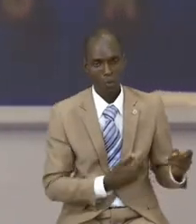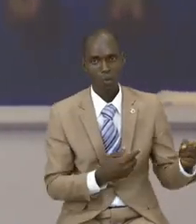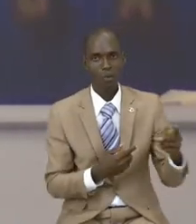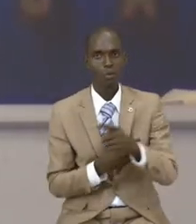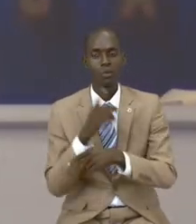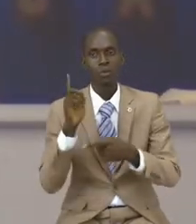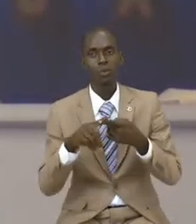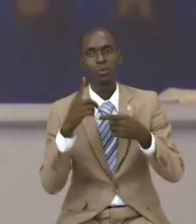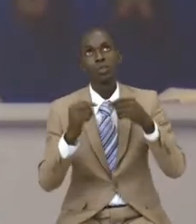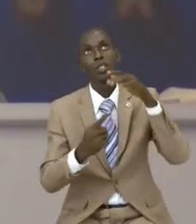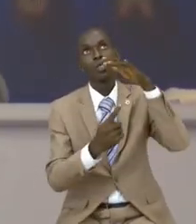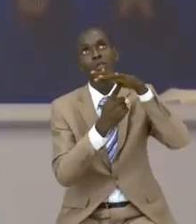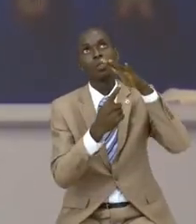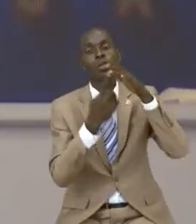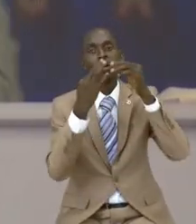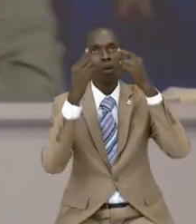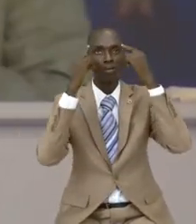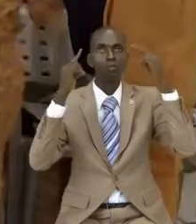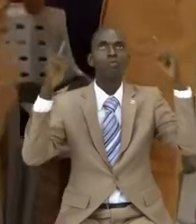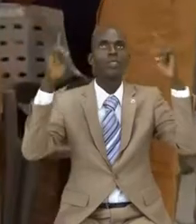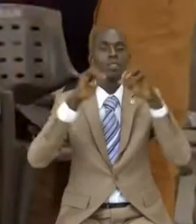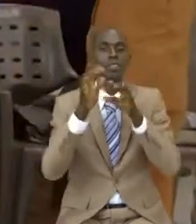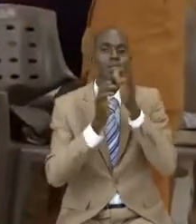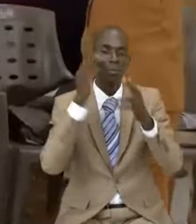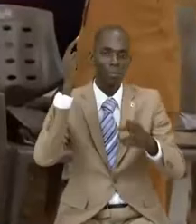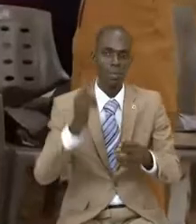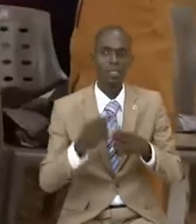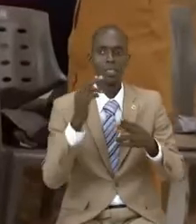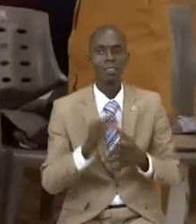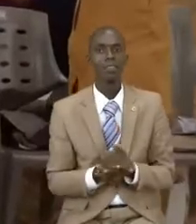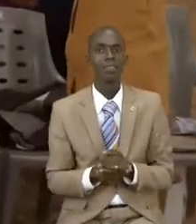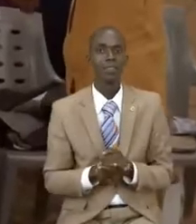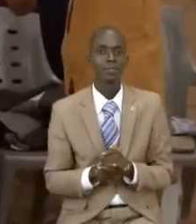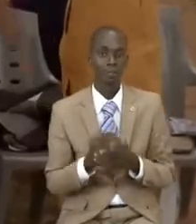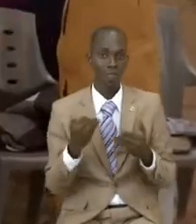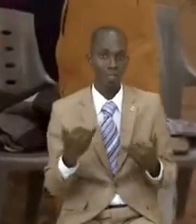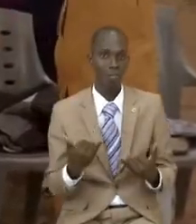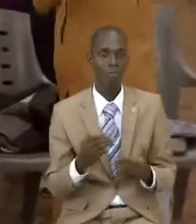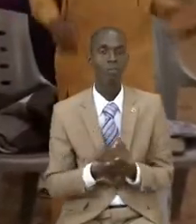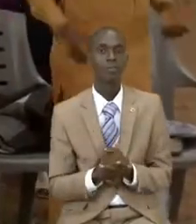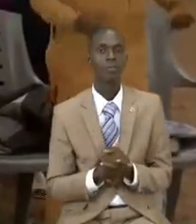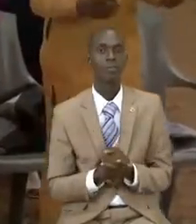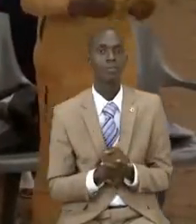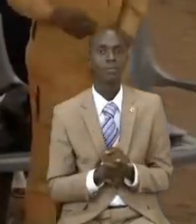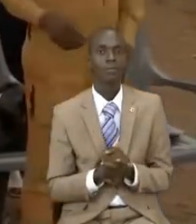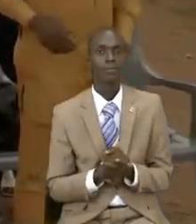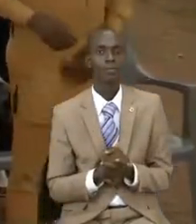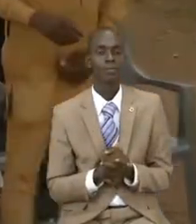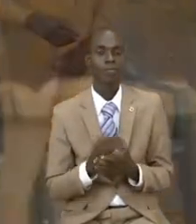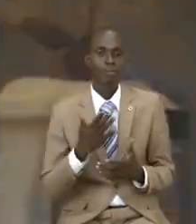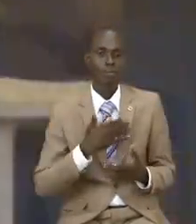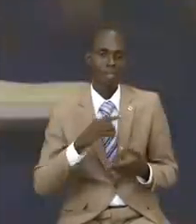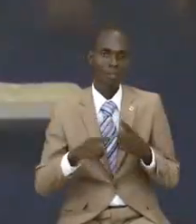peak of success in Jesus' name. Now, my